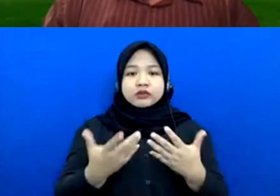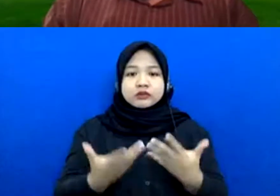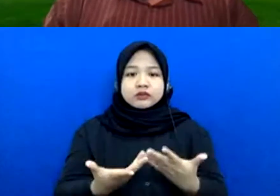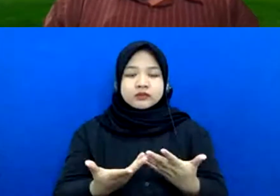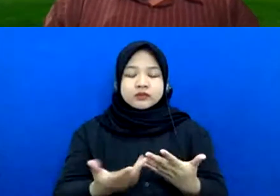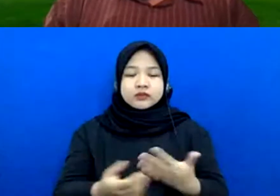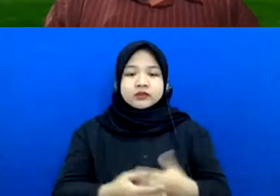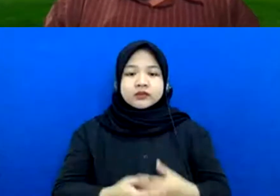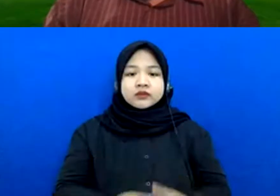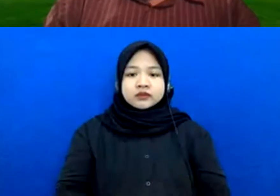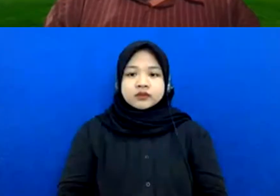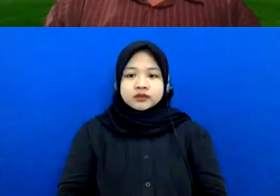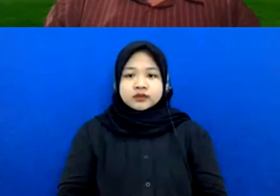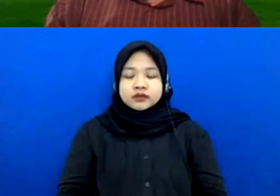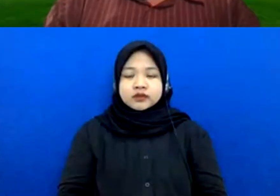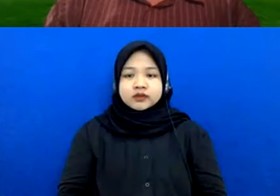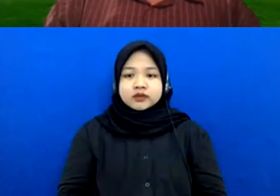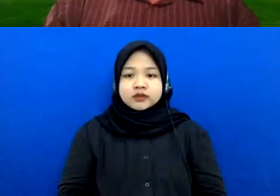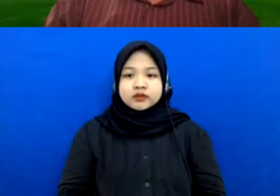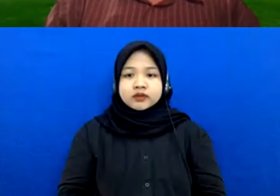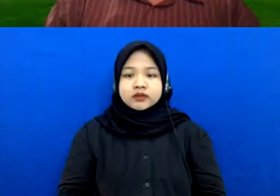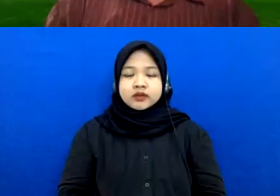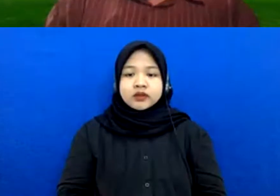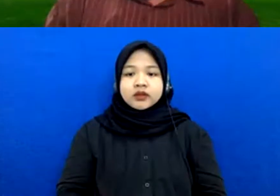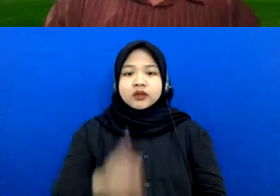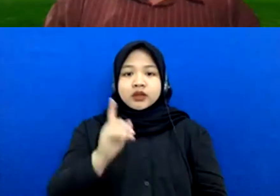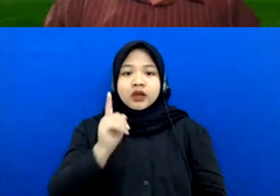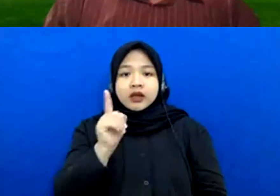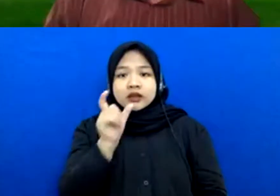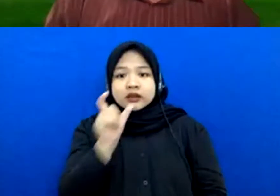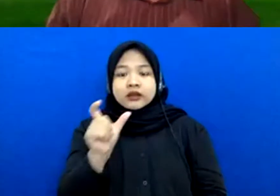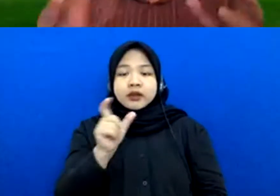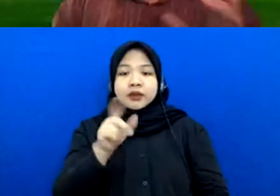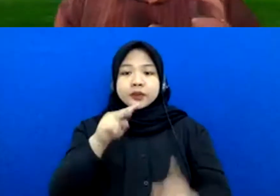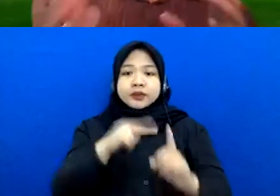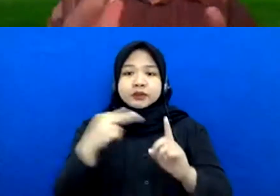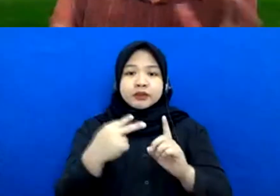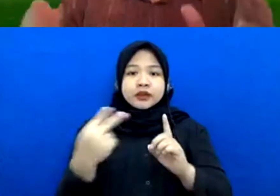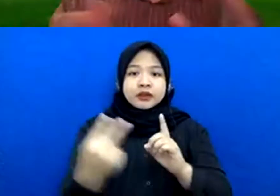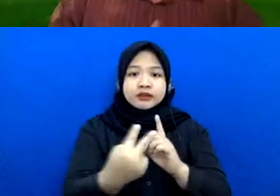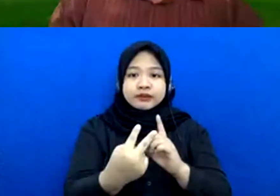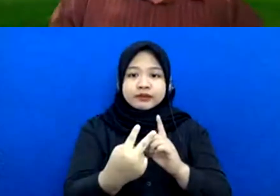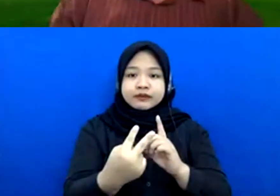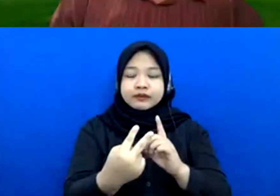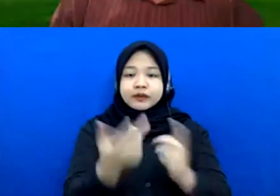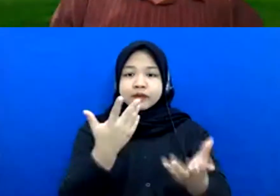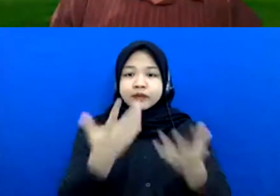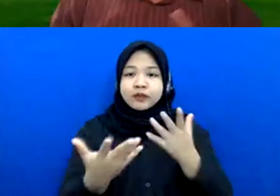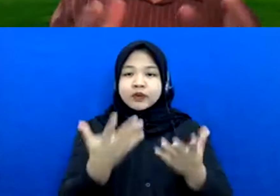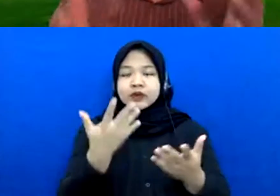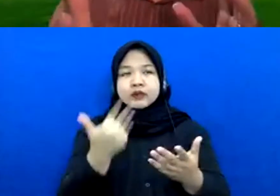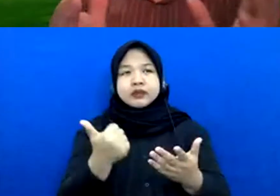I heard at one point you were using the word perspectives. I think it would be really good to